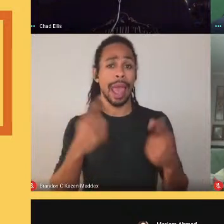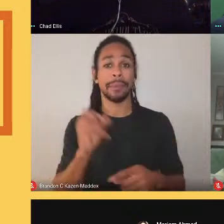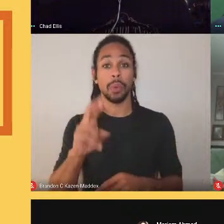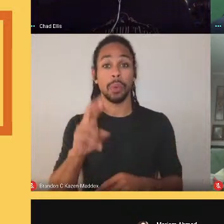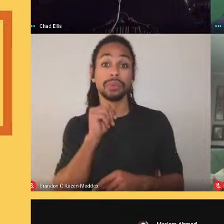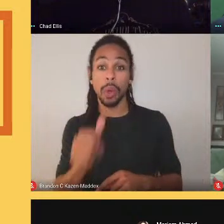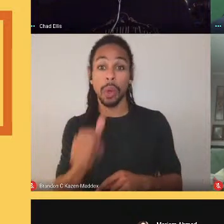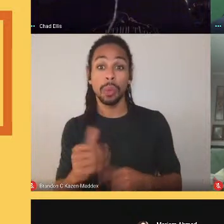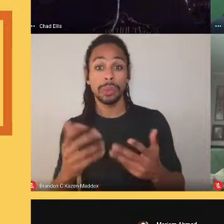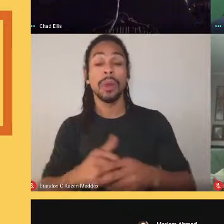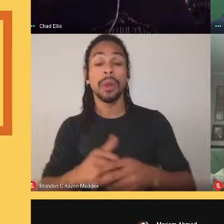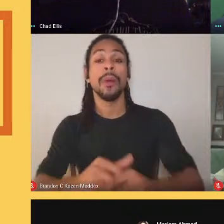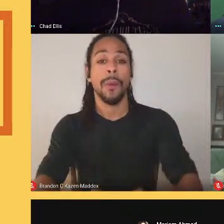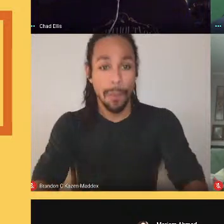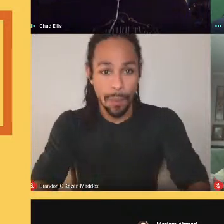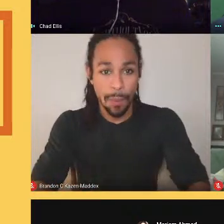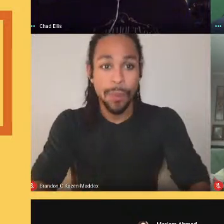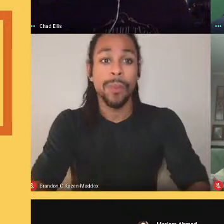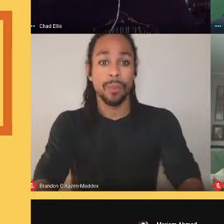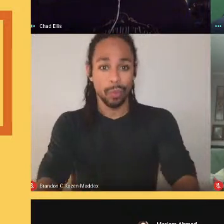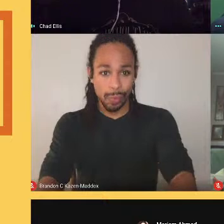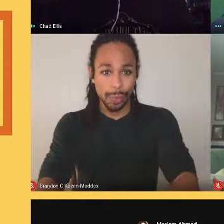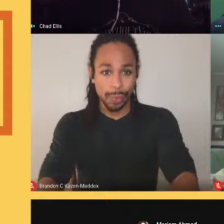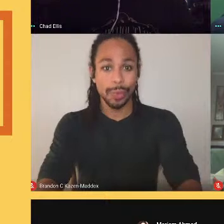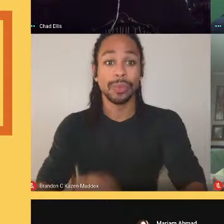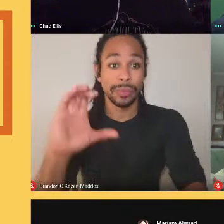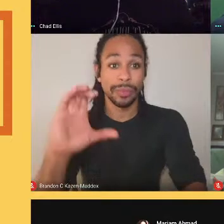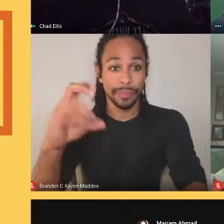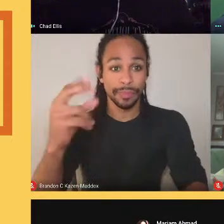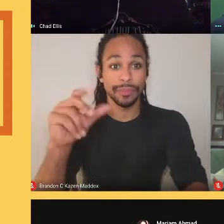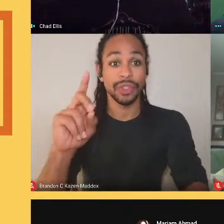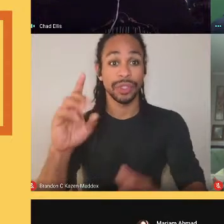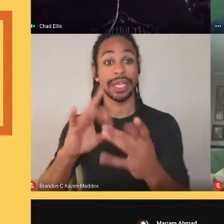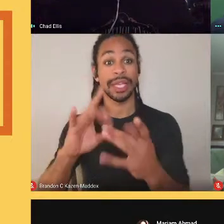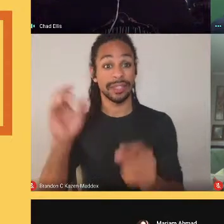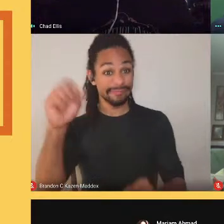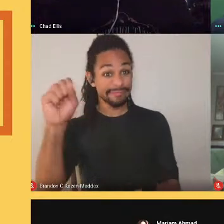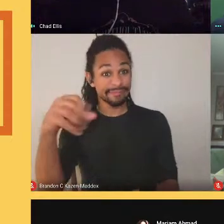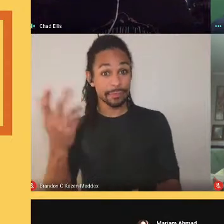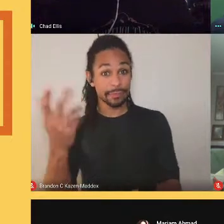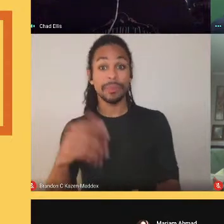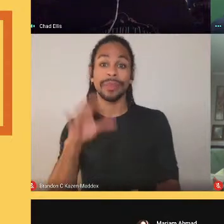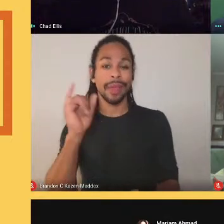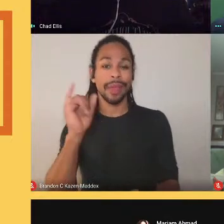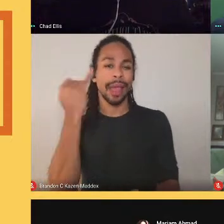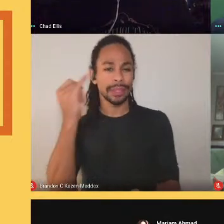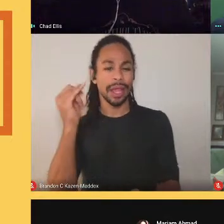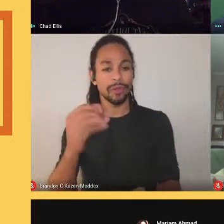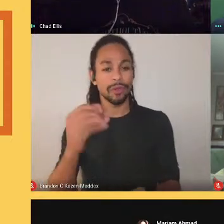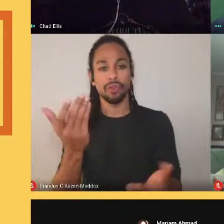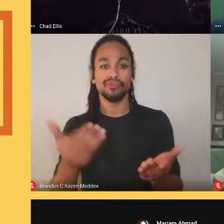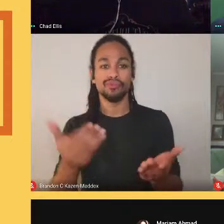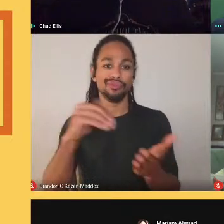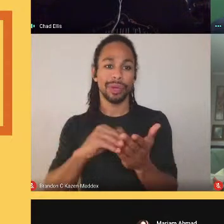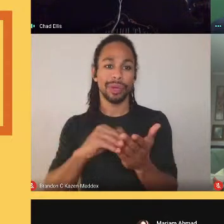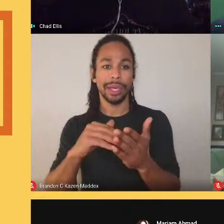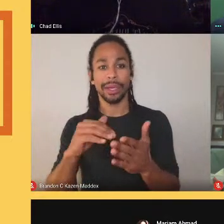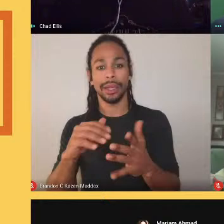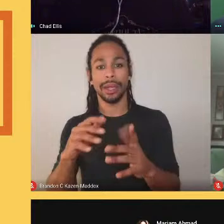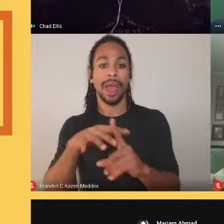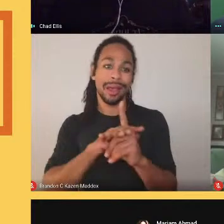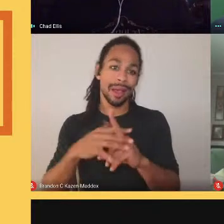Yeah, that's just the idea of recontextualizing a rules, especially like, oh, this is your will to go on to